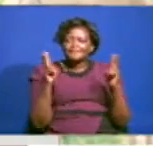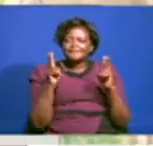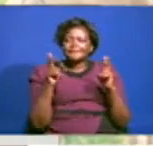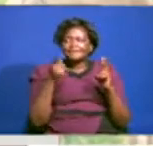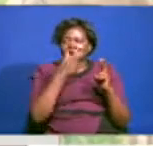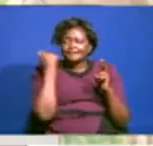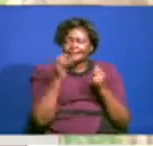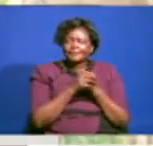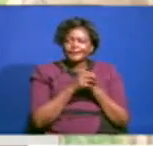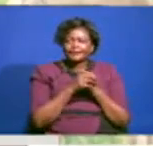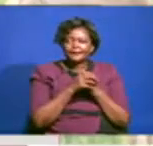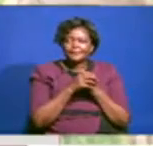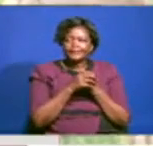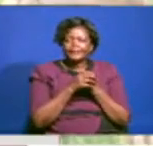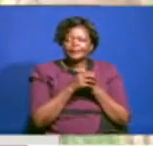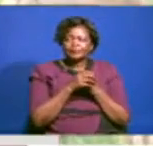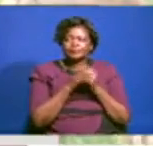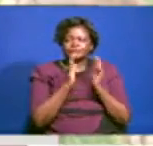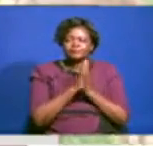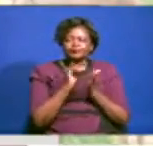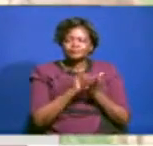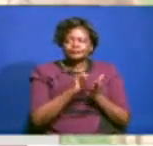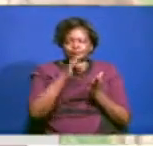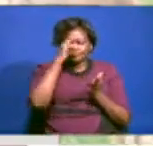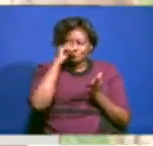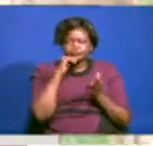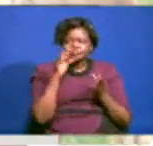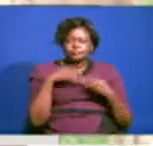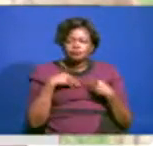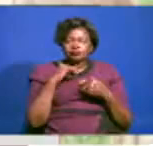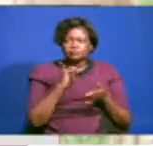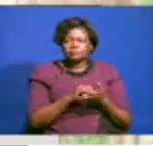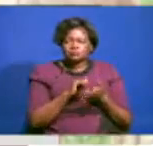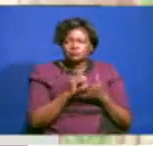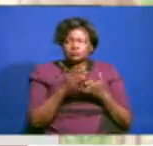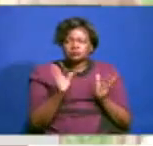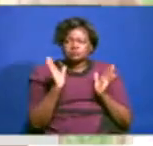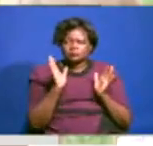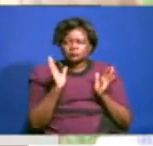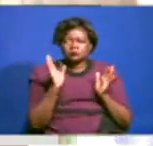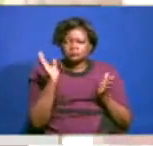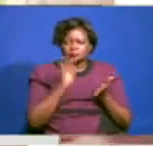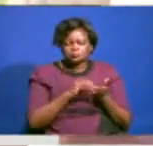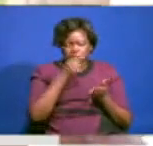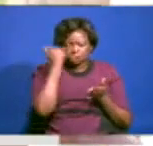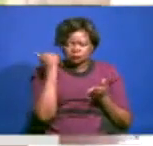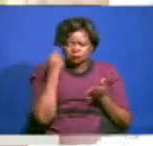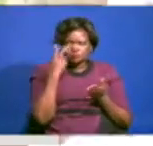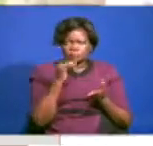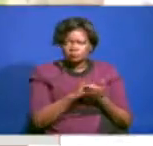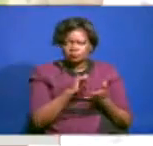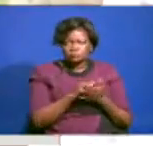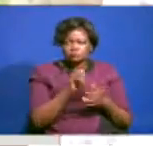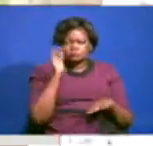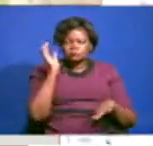tunaona tunaomba serikali isikubalishe hiyo kitu ifunguliwe tena kwa sababu tunaona ni vizuri kiwa